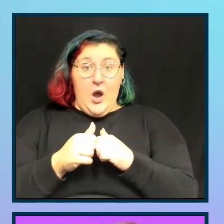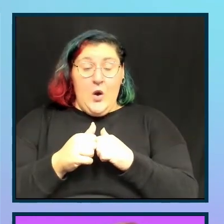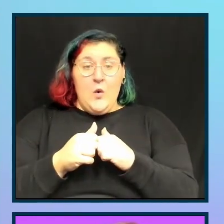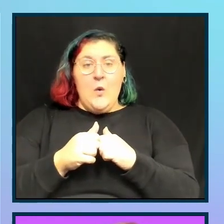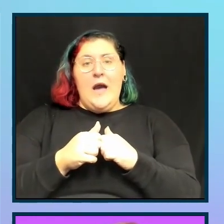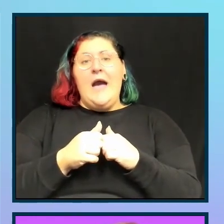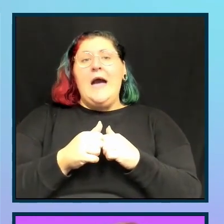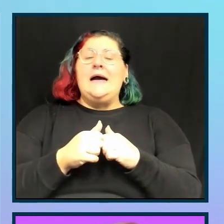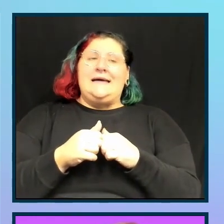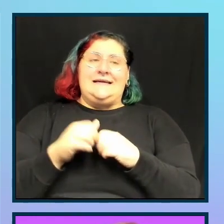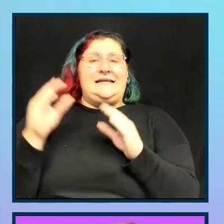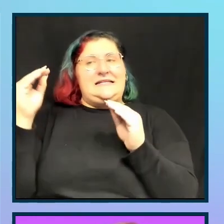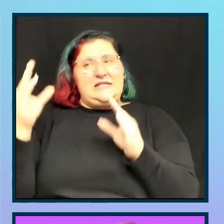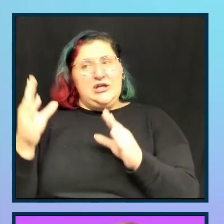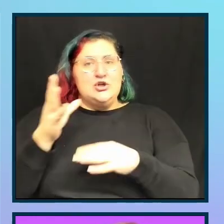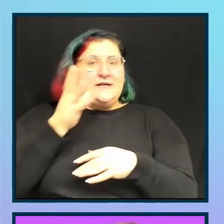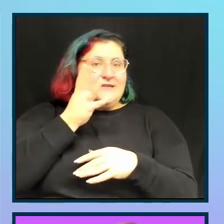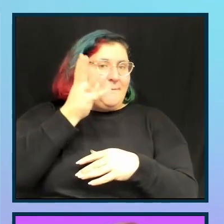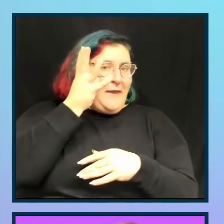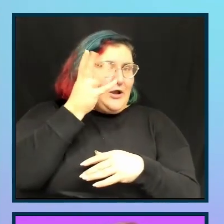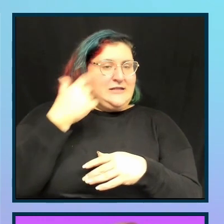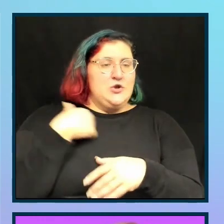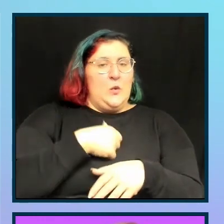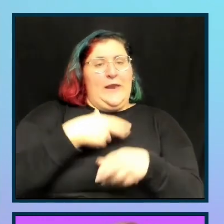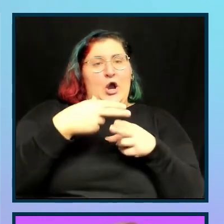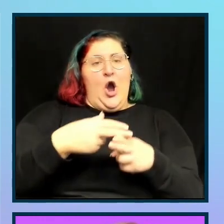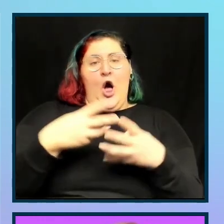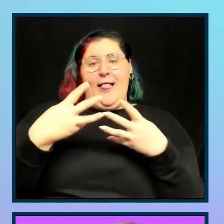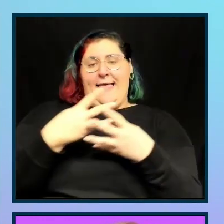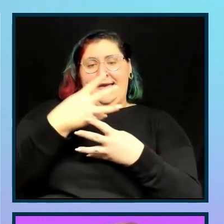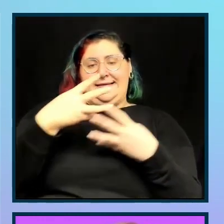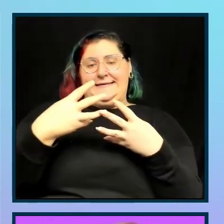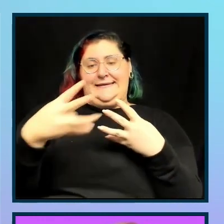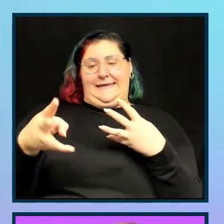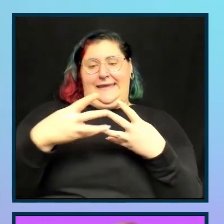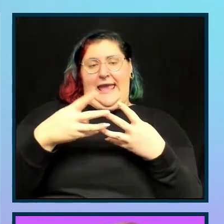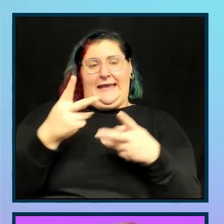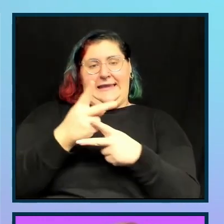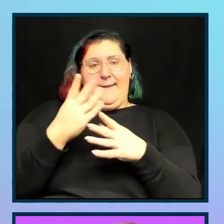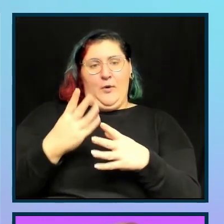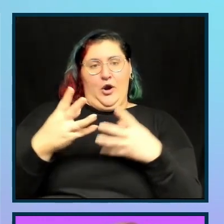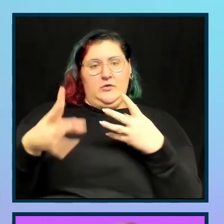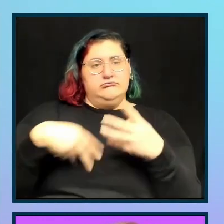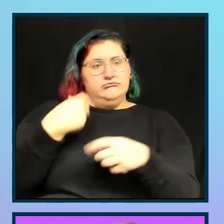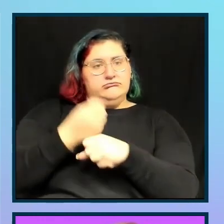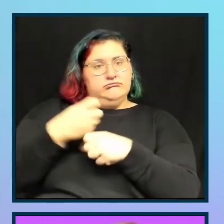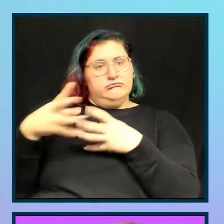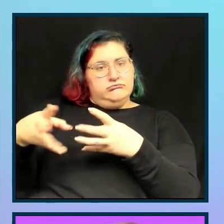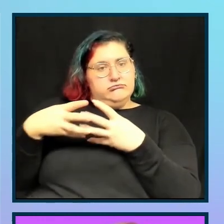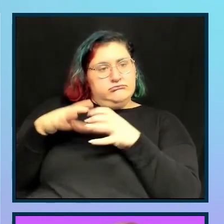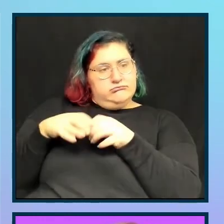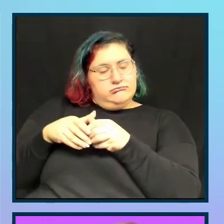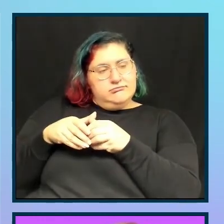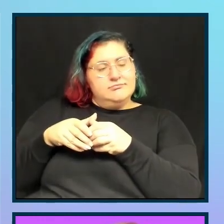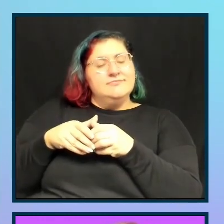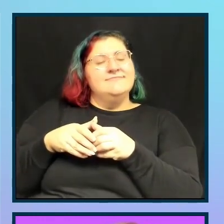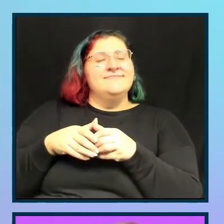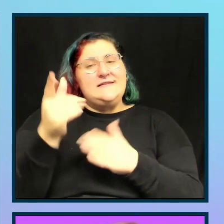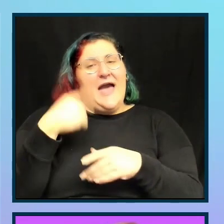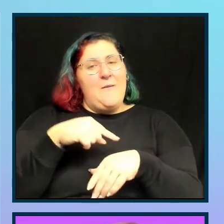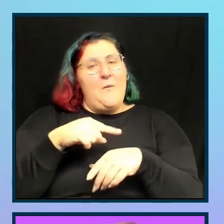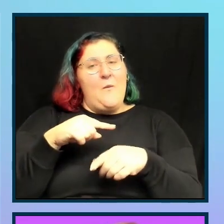and parents contacted in Canada, and the best we could get from that was that 69% of kids have a